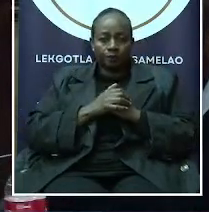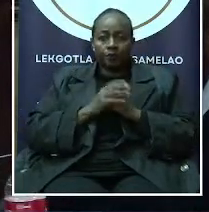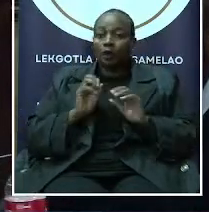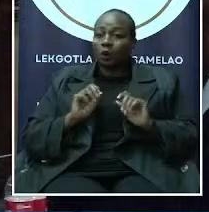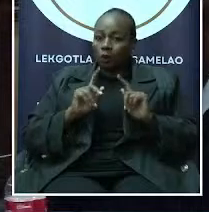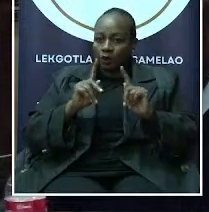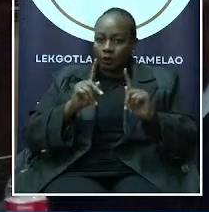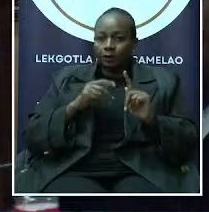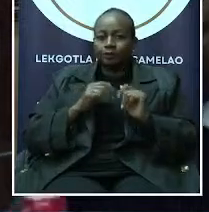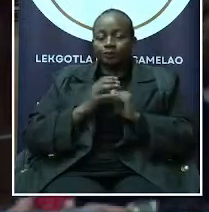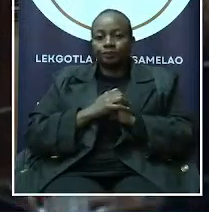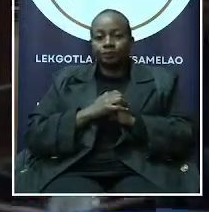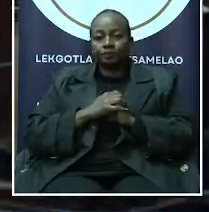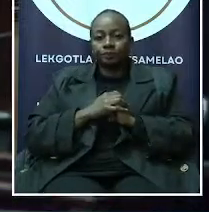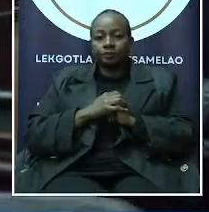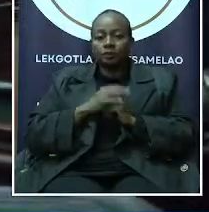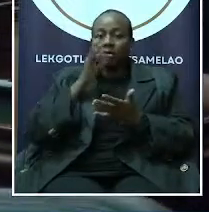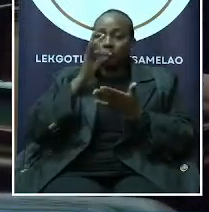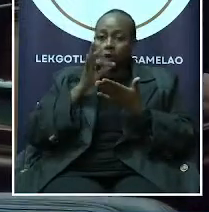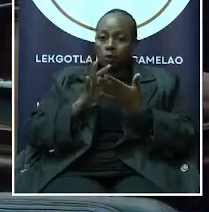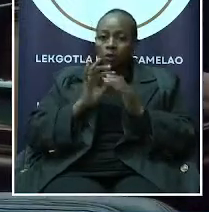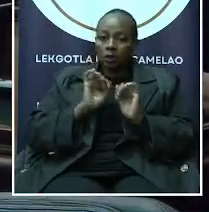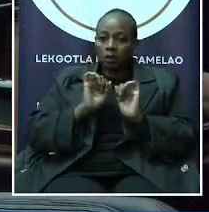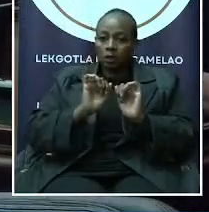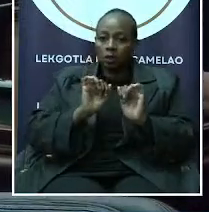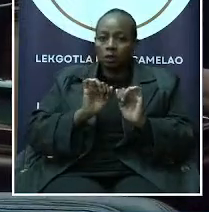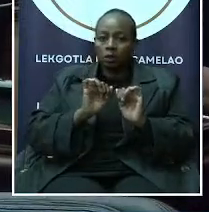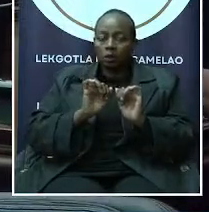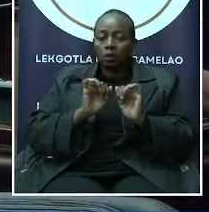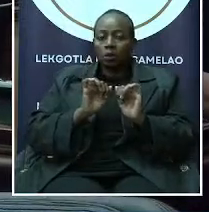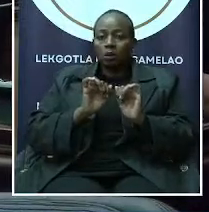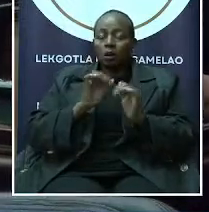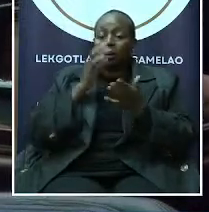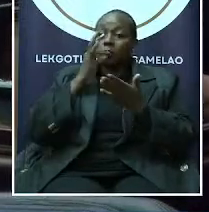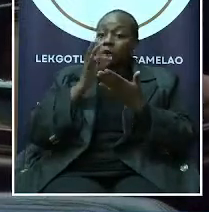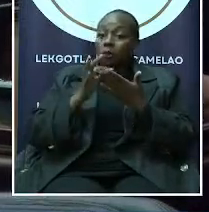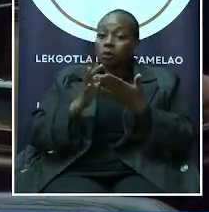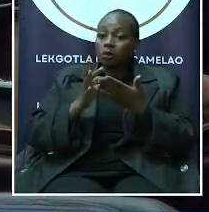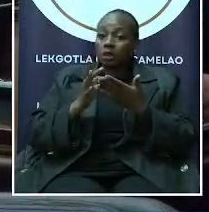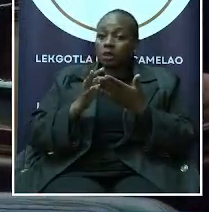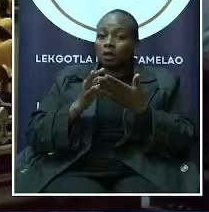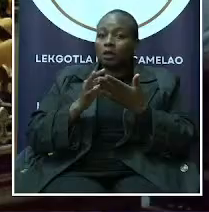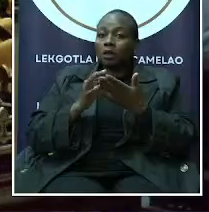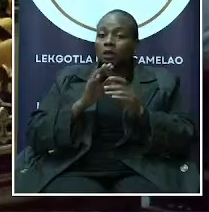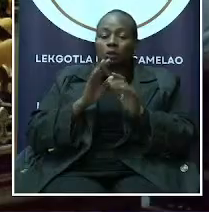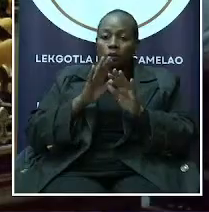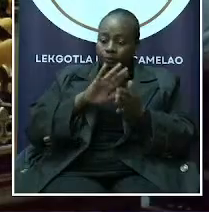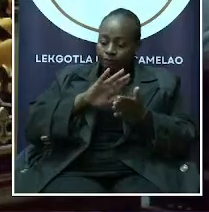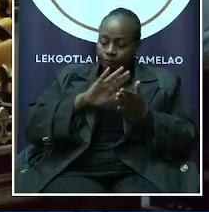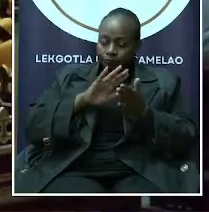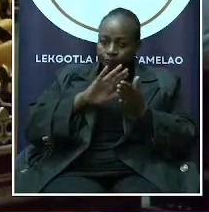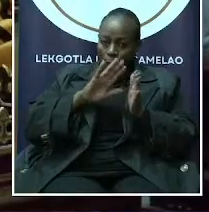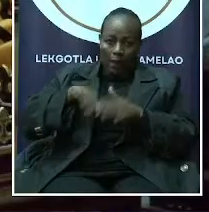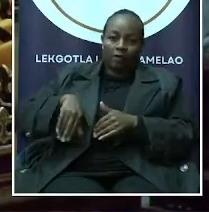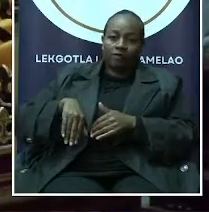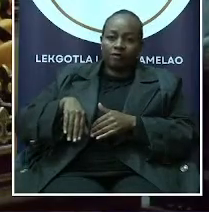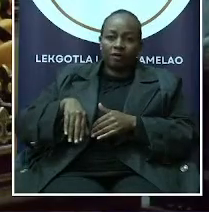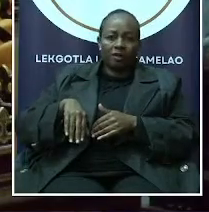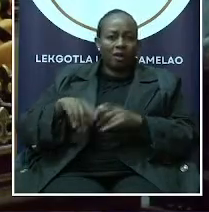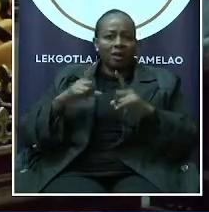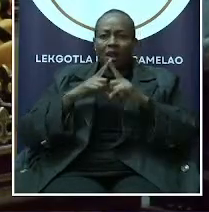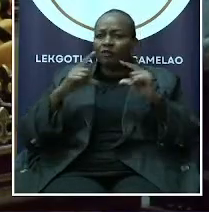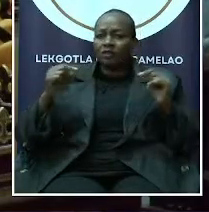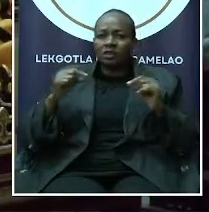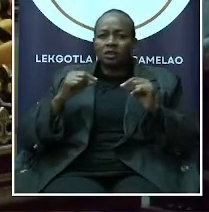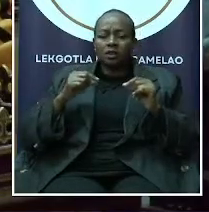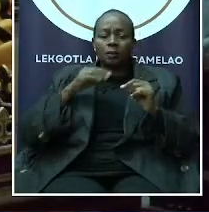will make a ruling on the proposal. The proposal is suppressed. Time is not on our side. I was not even done. You are